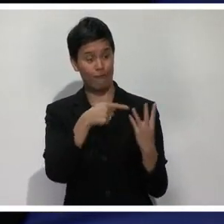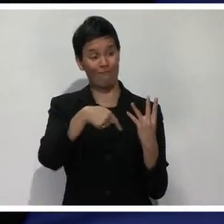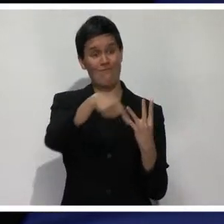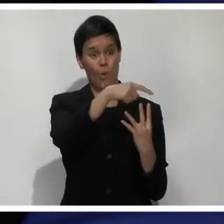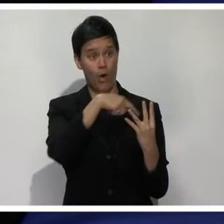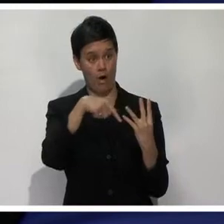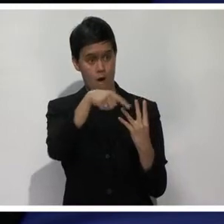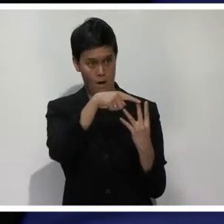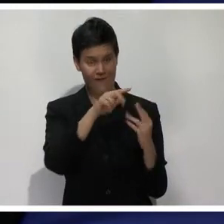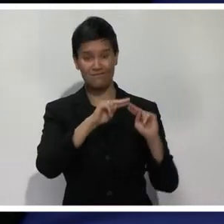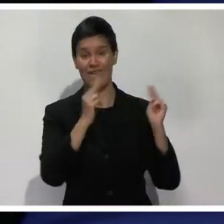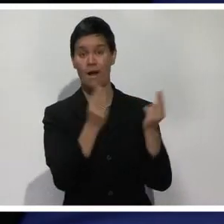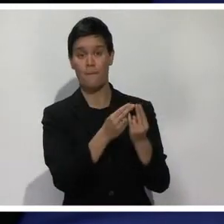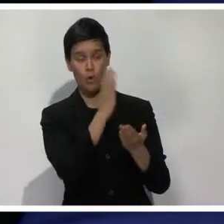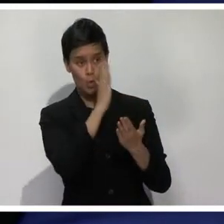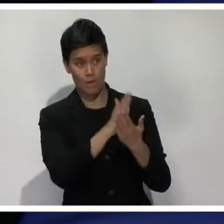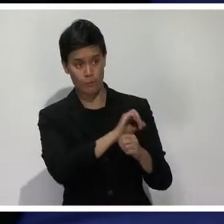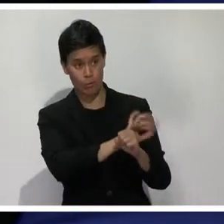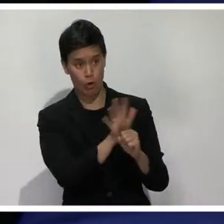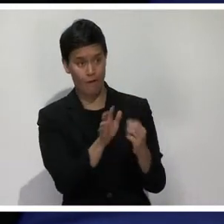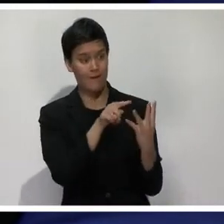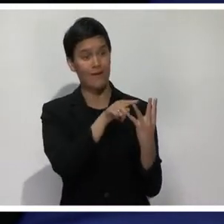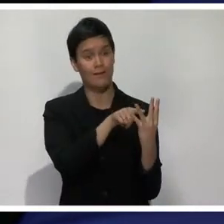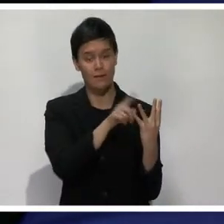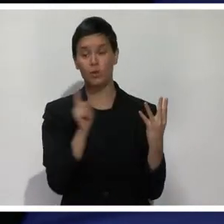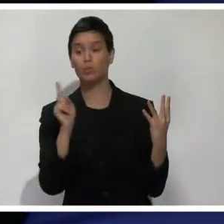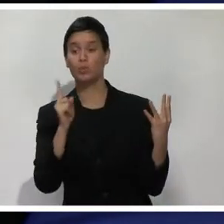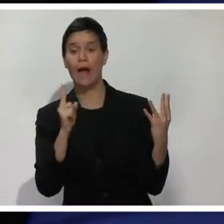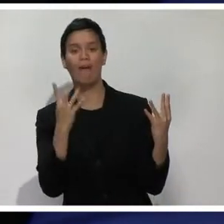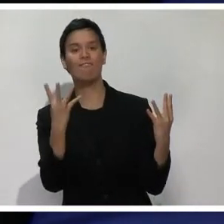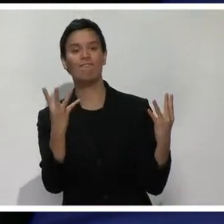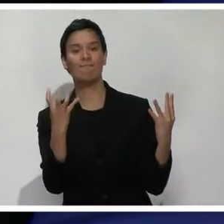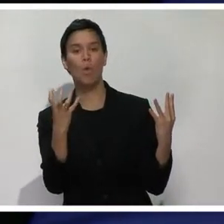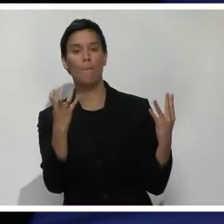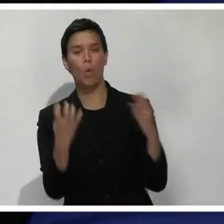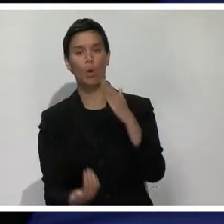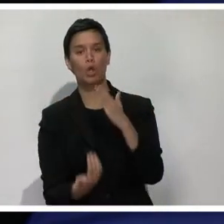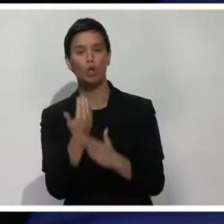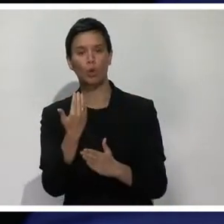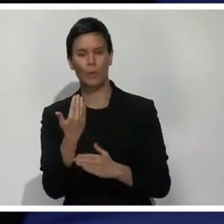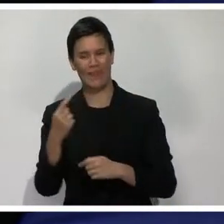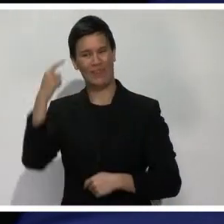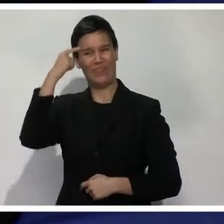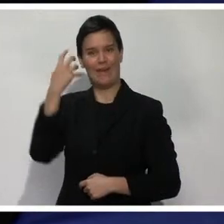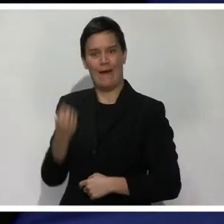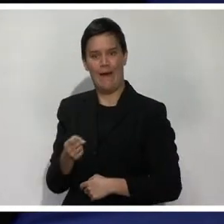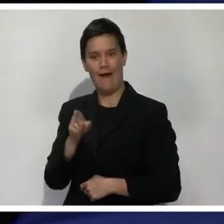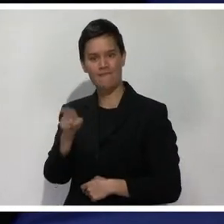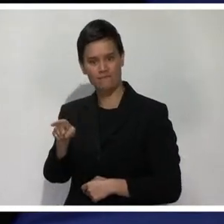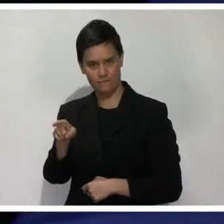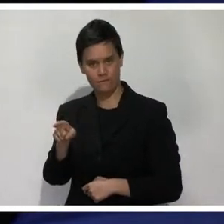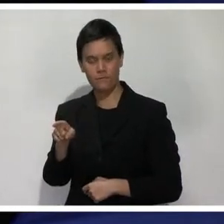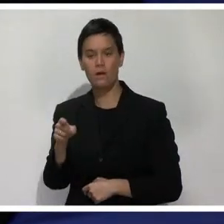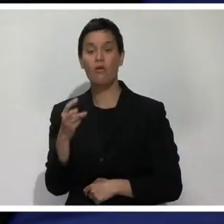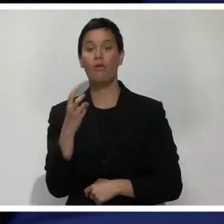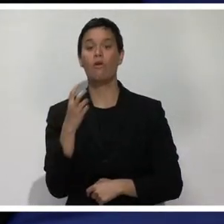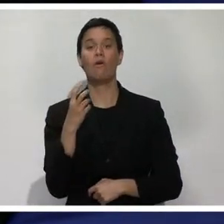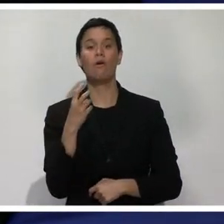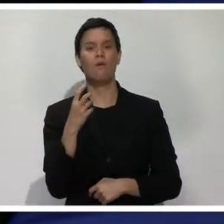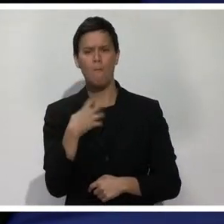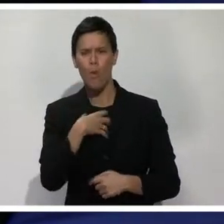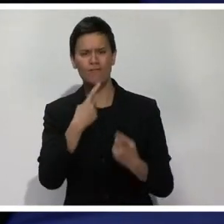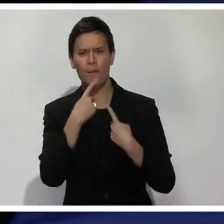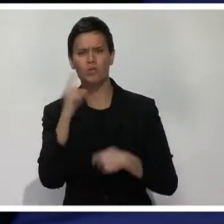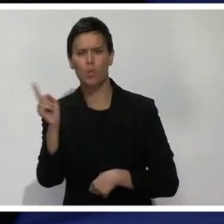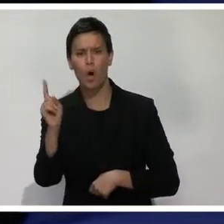talking adults, kids, what? The 4 probable cases, 3 adults and 1 teenager. Yeah. And